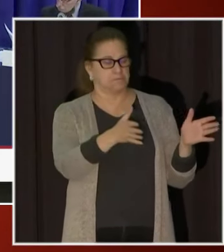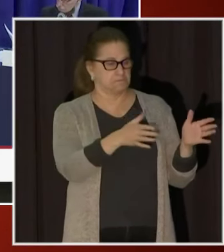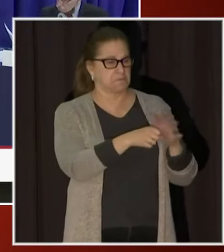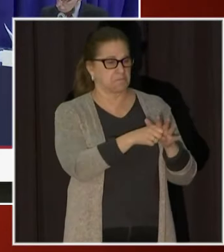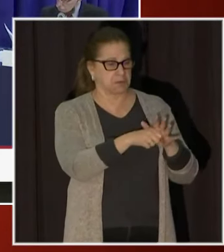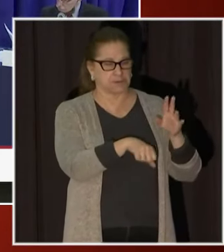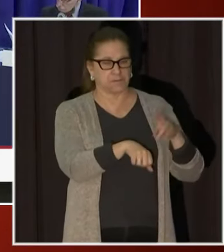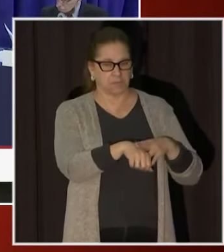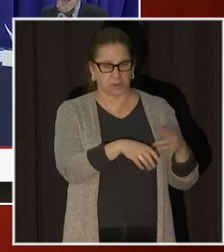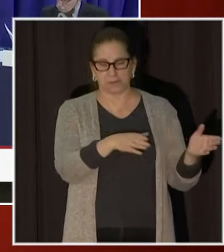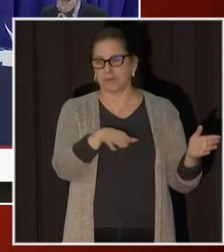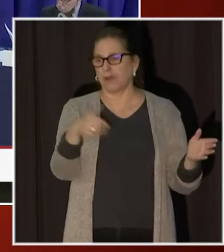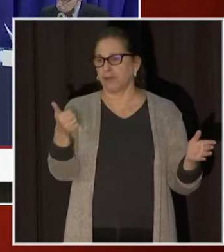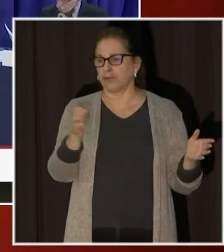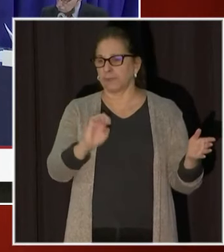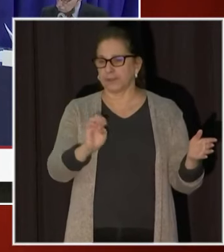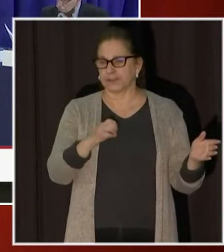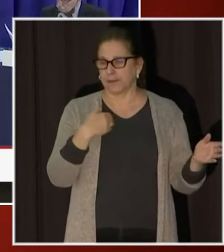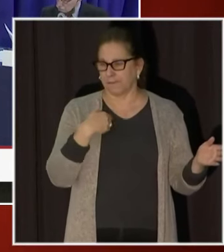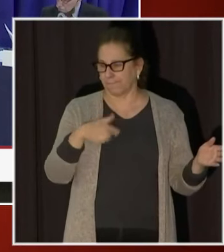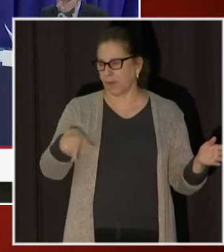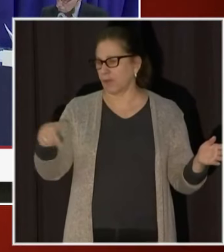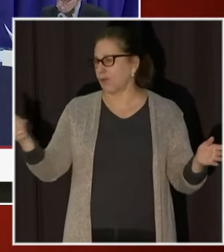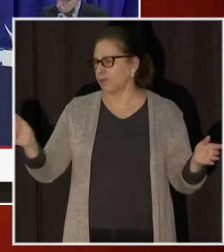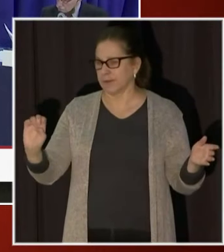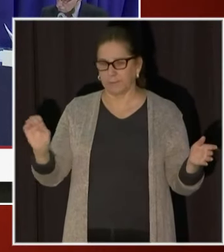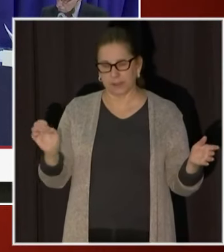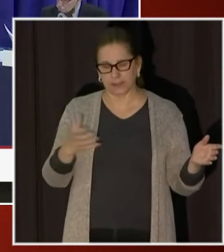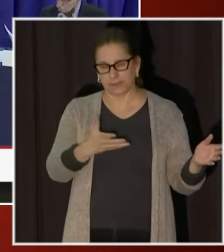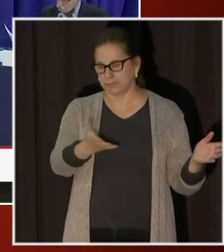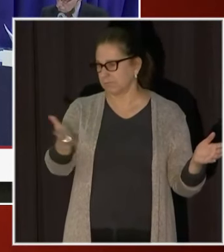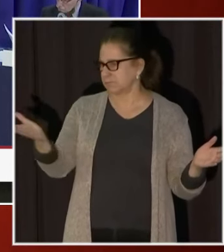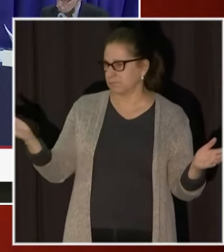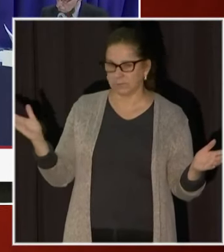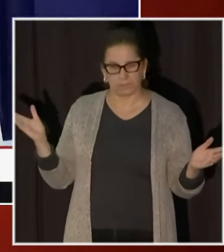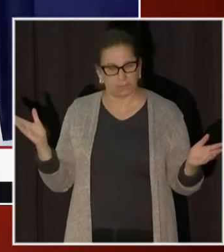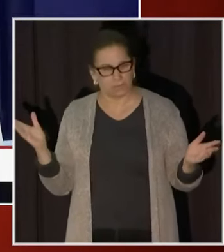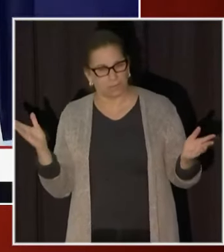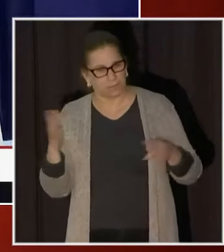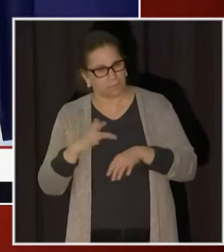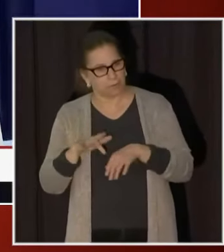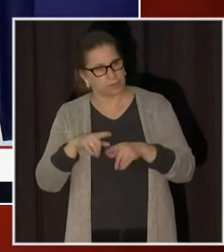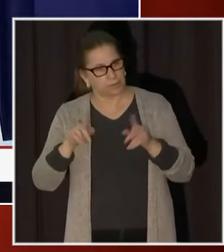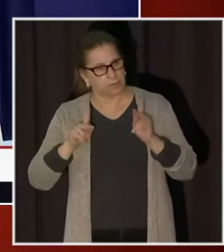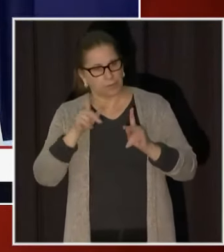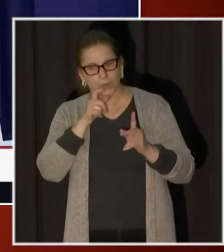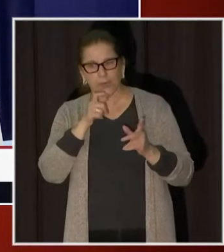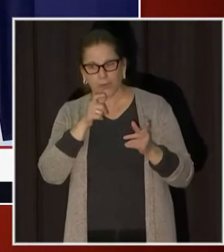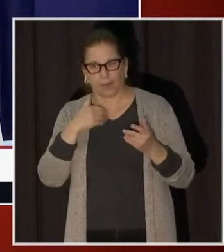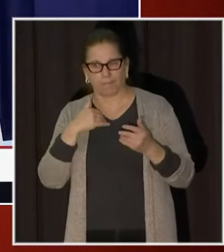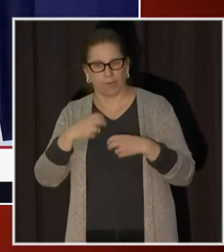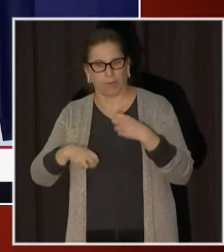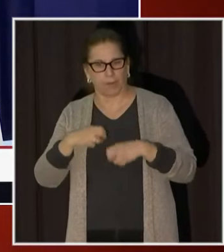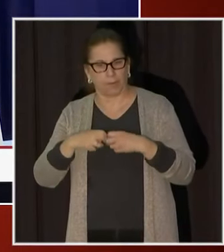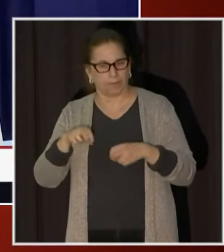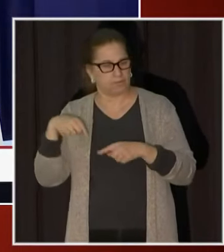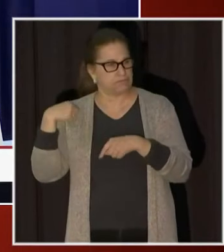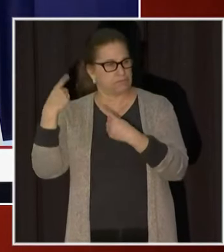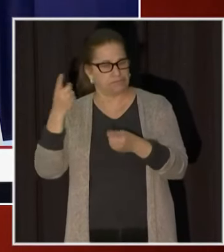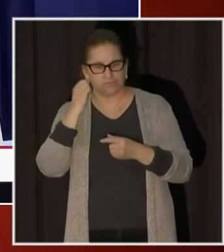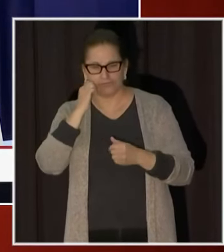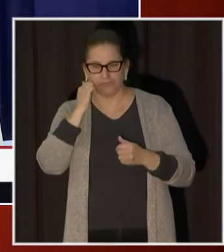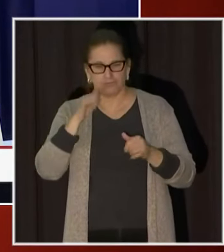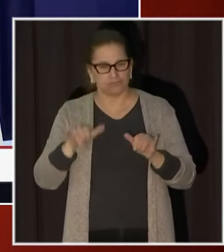an emergency and needs the healthcare system to be open and available to them. As the mayor mentioned,